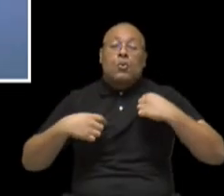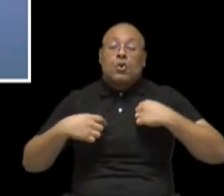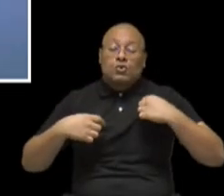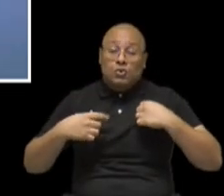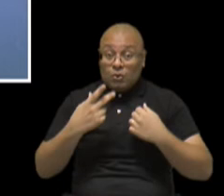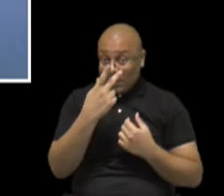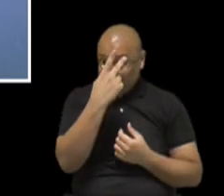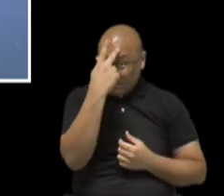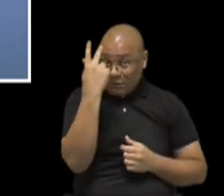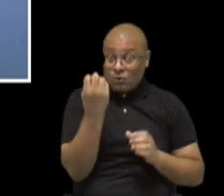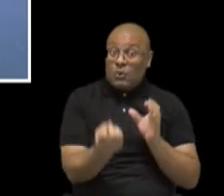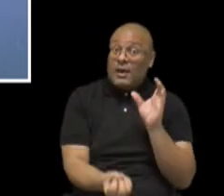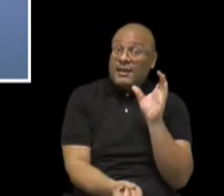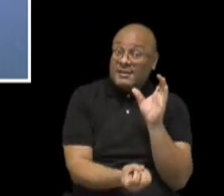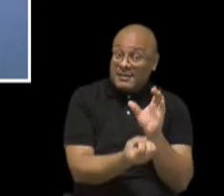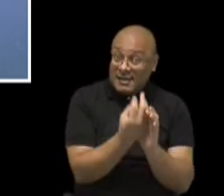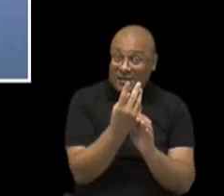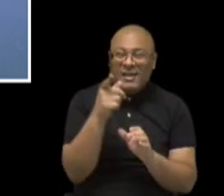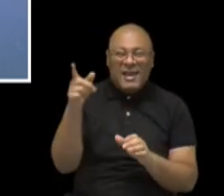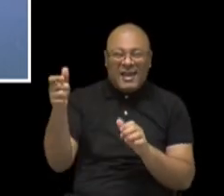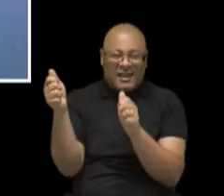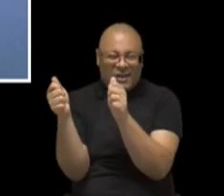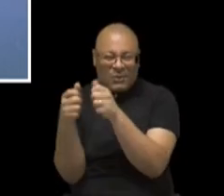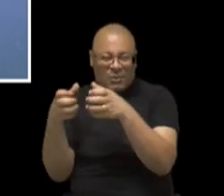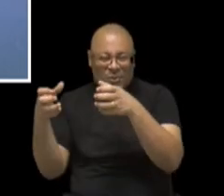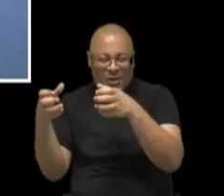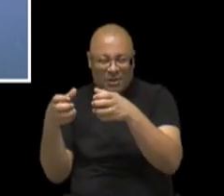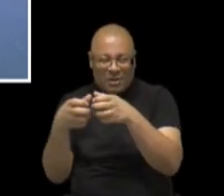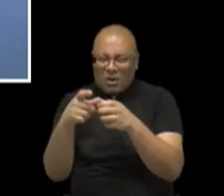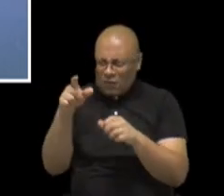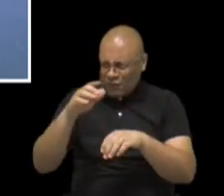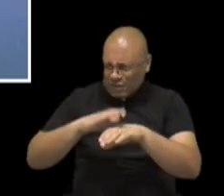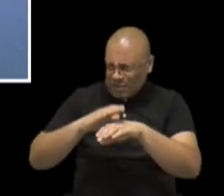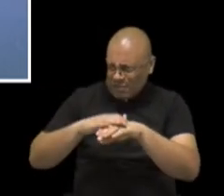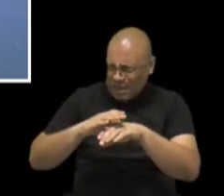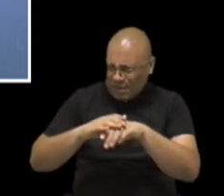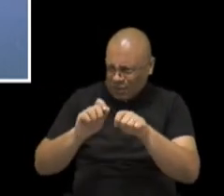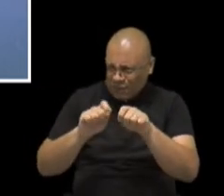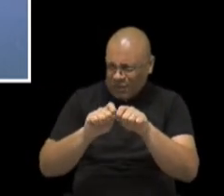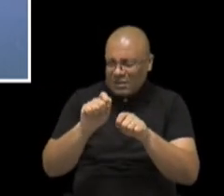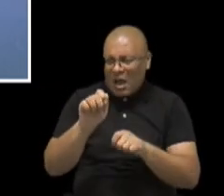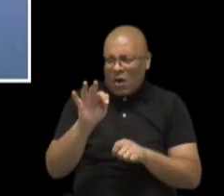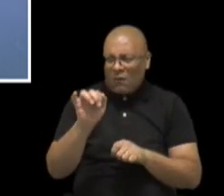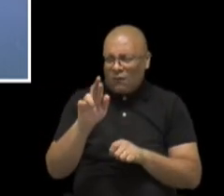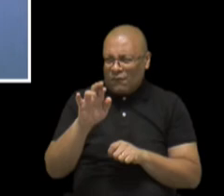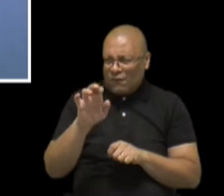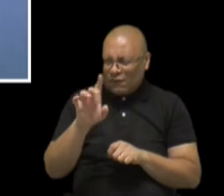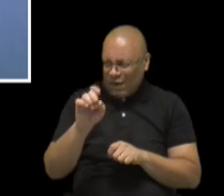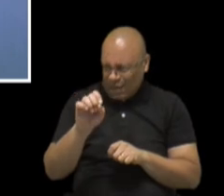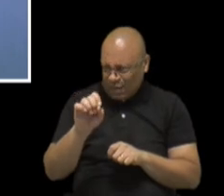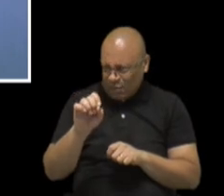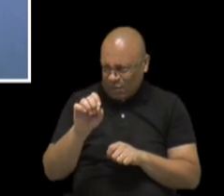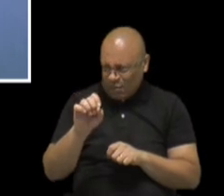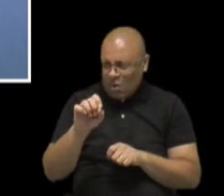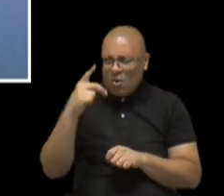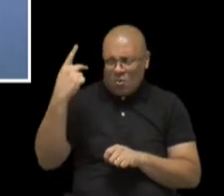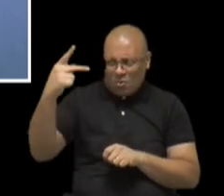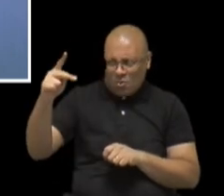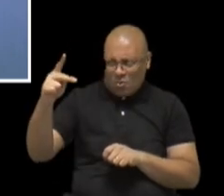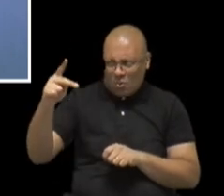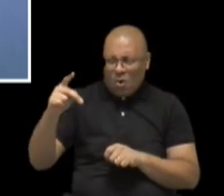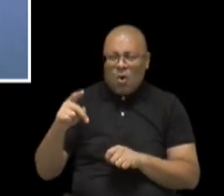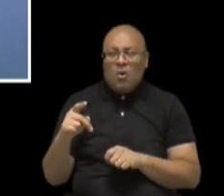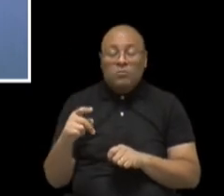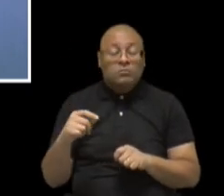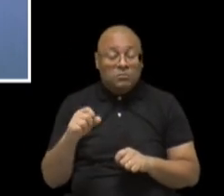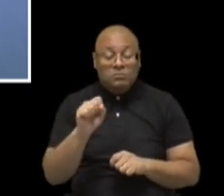pessoas criam, a Margherita junto... Do you pick together with Alfredo with A Way to Mars, or you pick the ones that you like the most